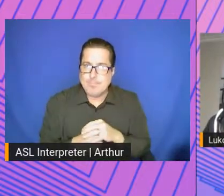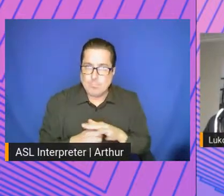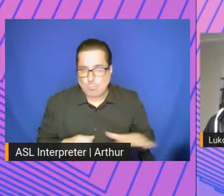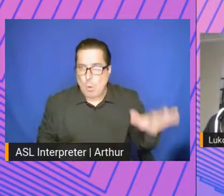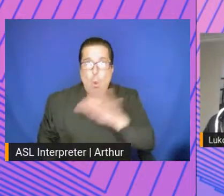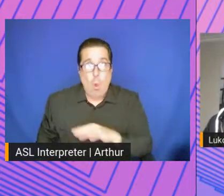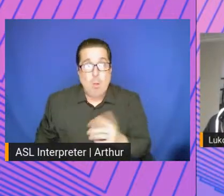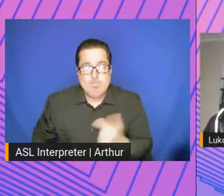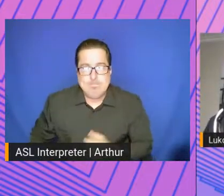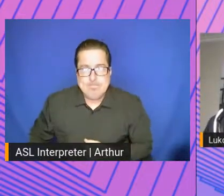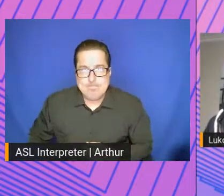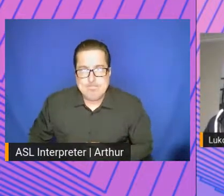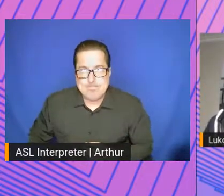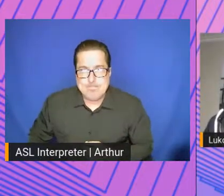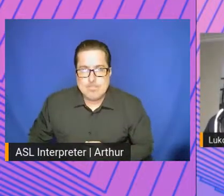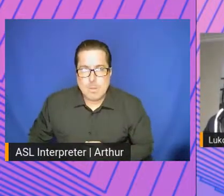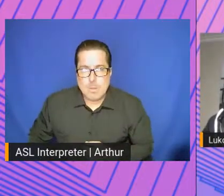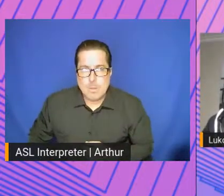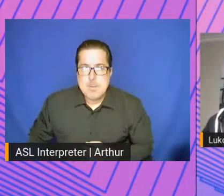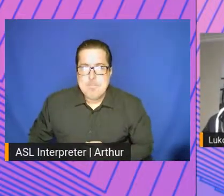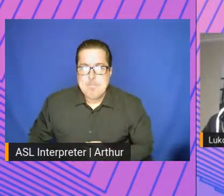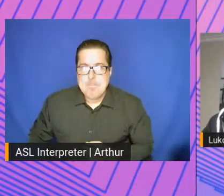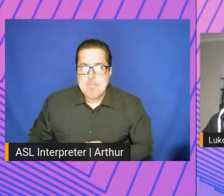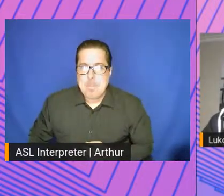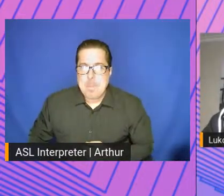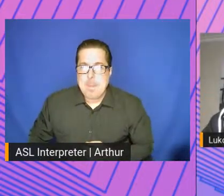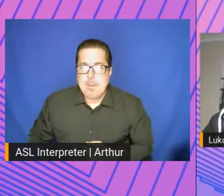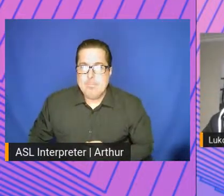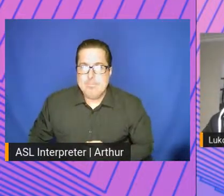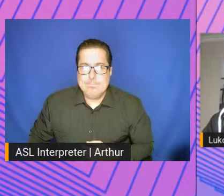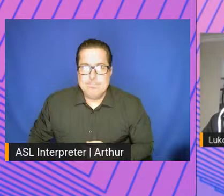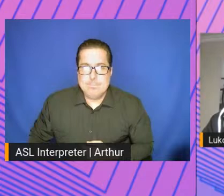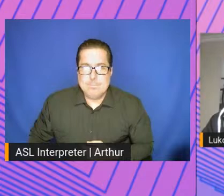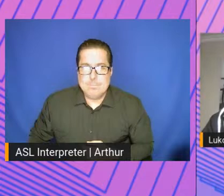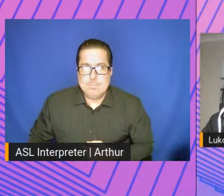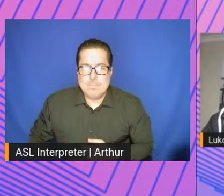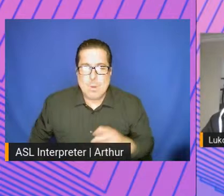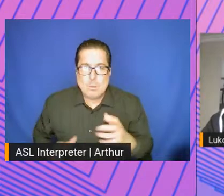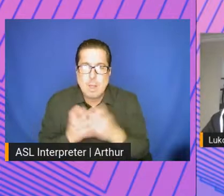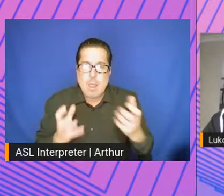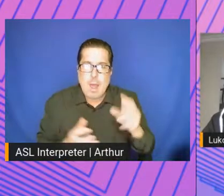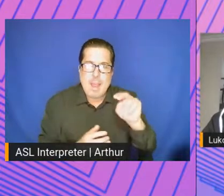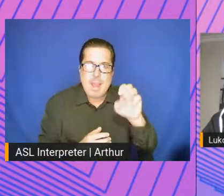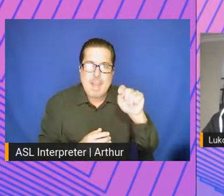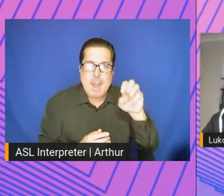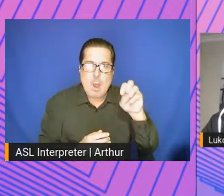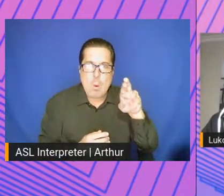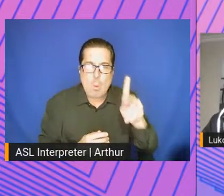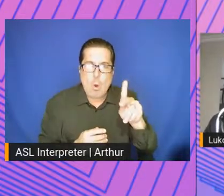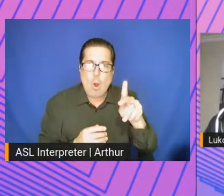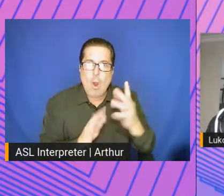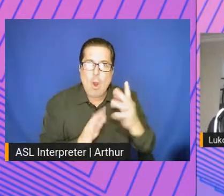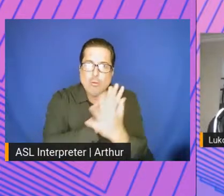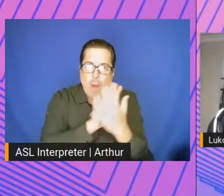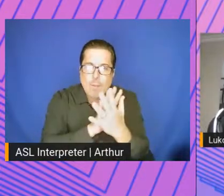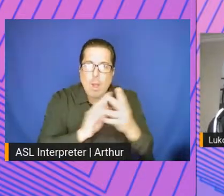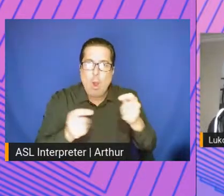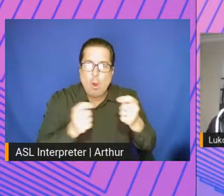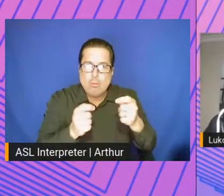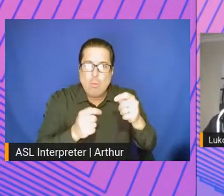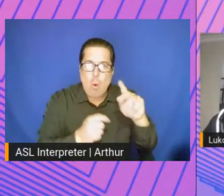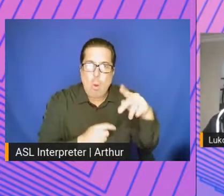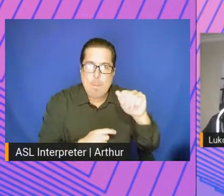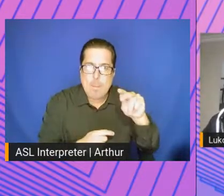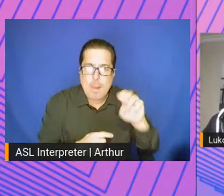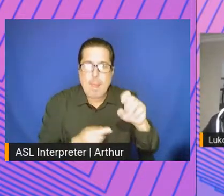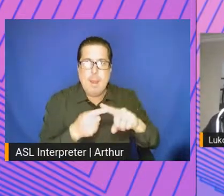up as I was talking about it, there's a lot of network traffic taking place within the control plane itself. the control plane and the data plane, and of course, also with